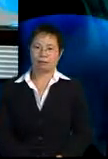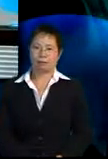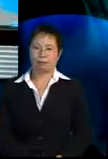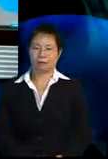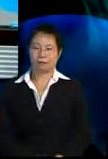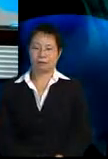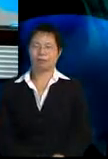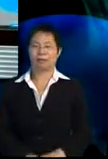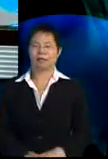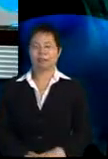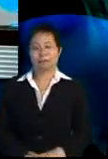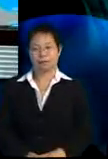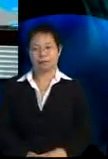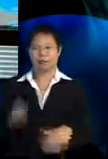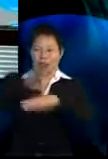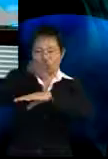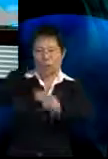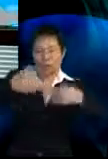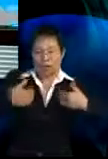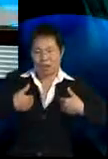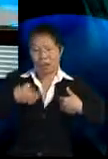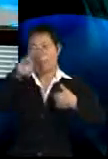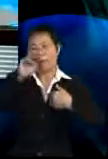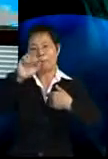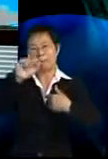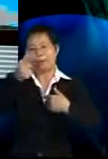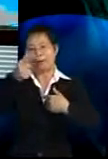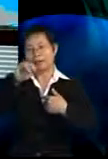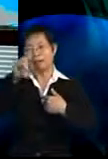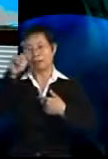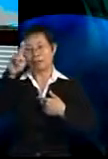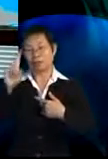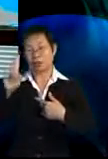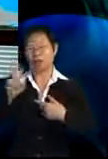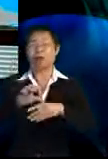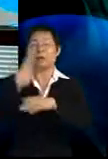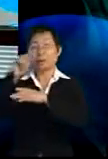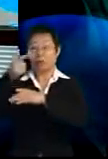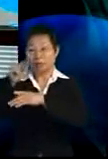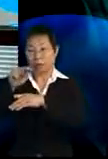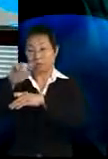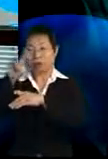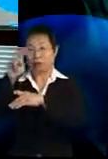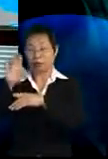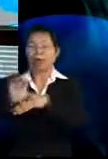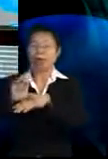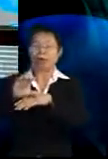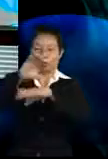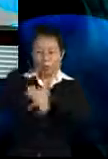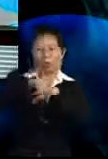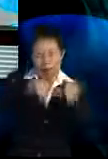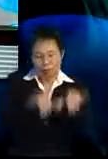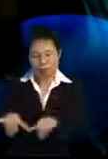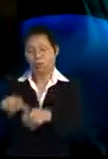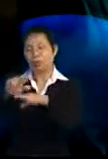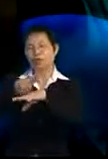In conclusion, a force has magnitude. The magnitude of force can be measured using a spring